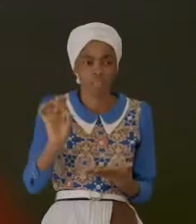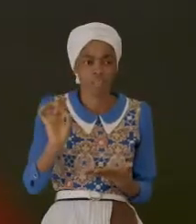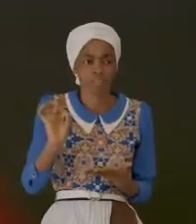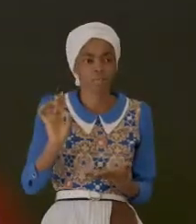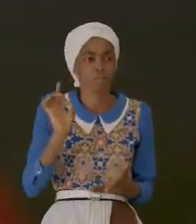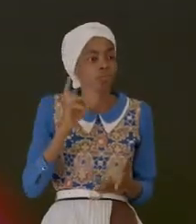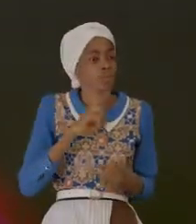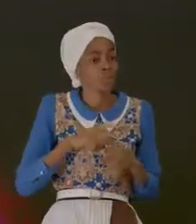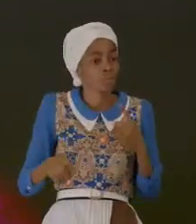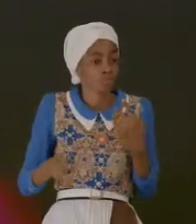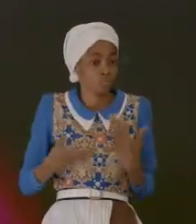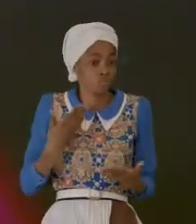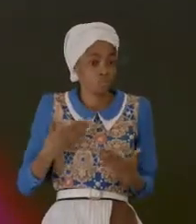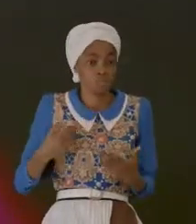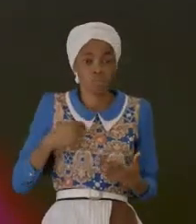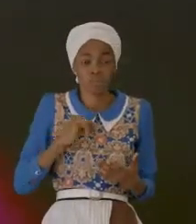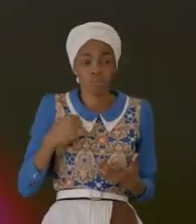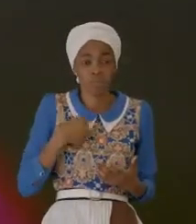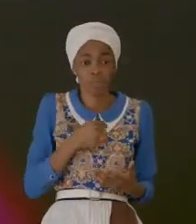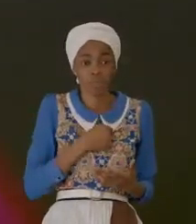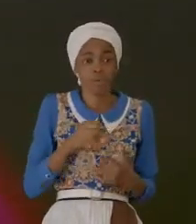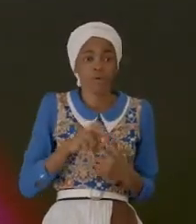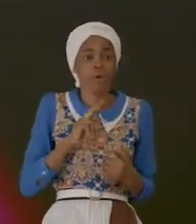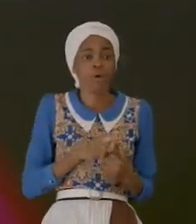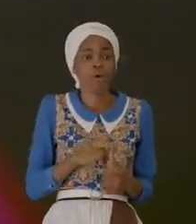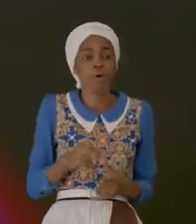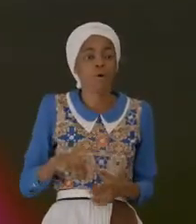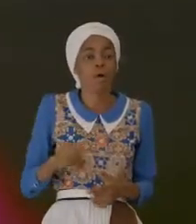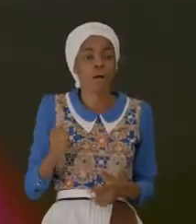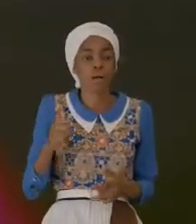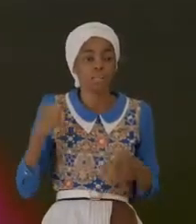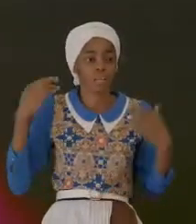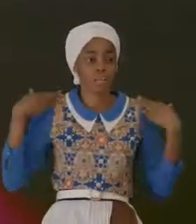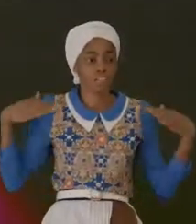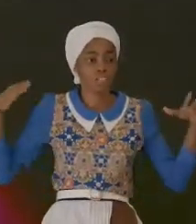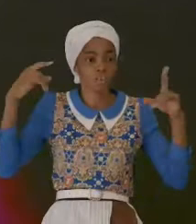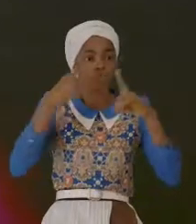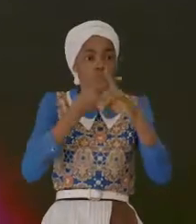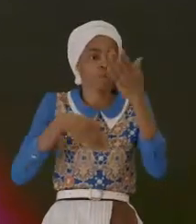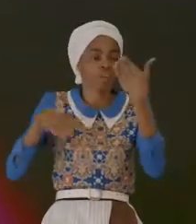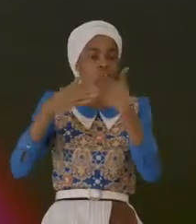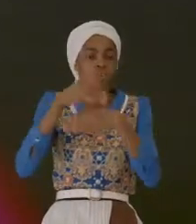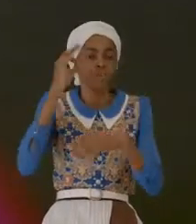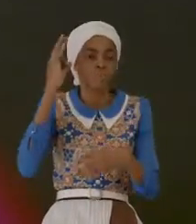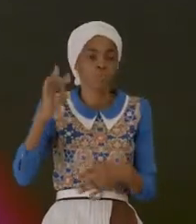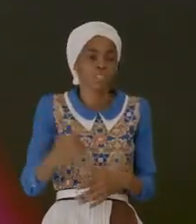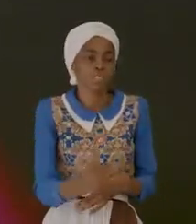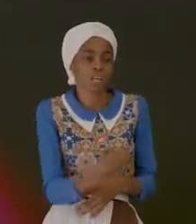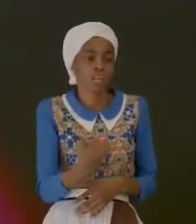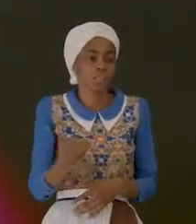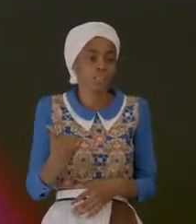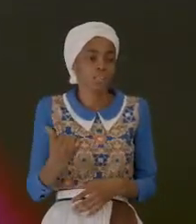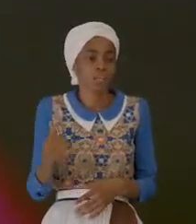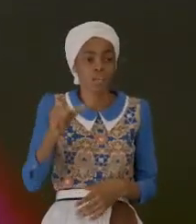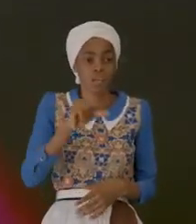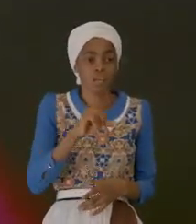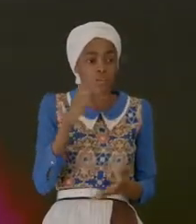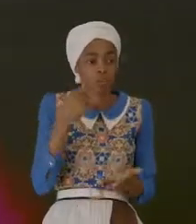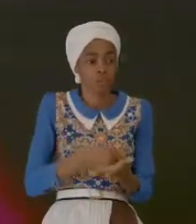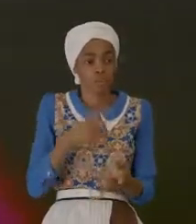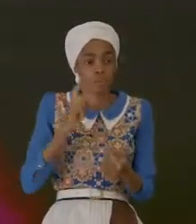or an angel from heaven preach any of the Gospel unto you than that